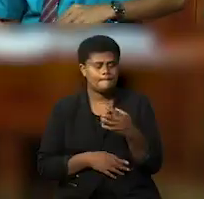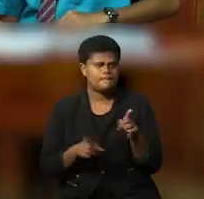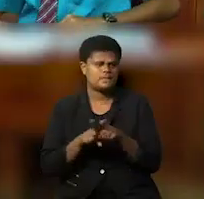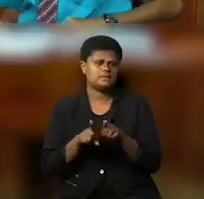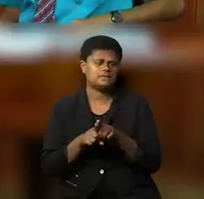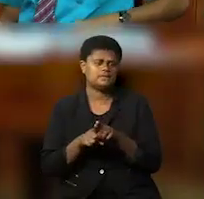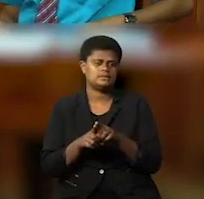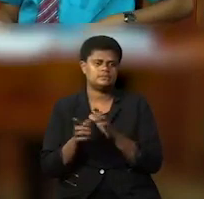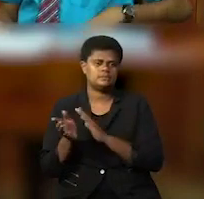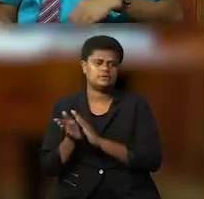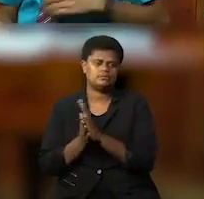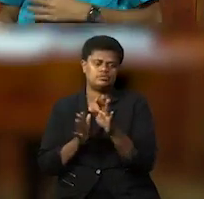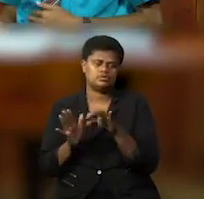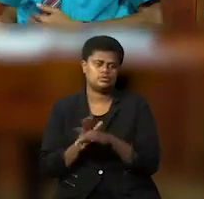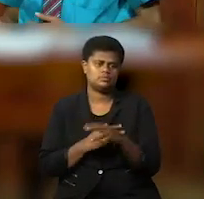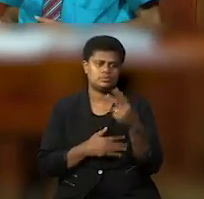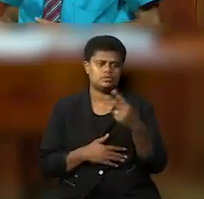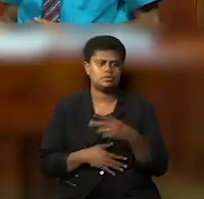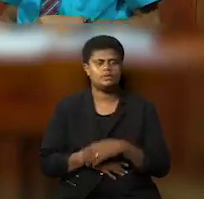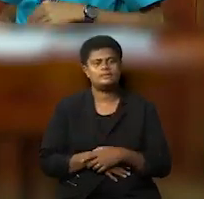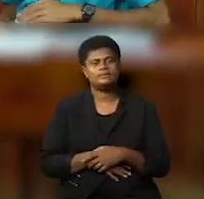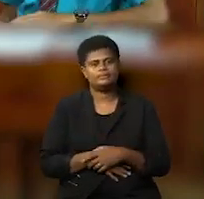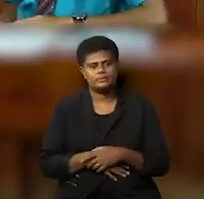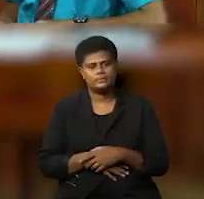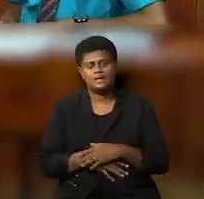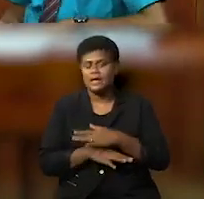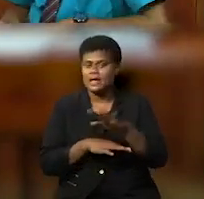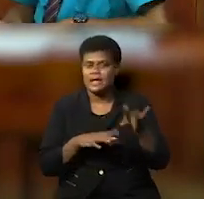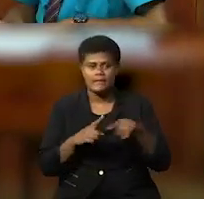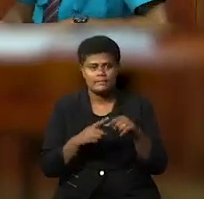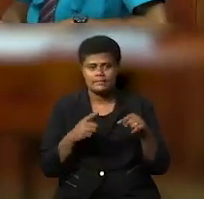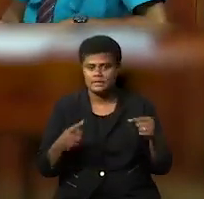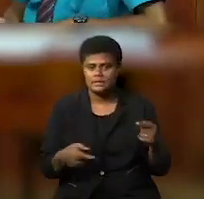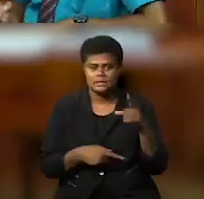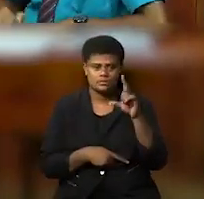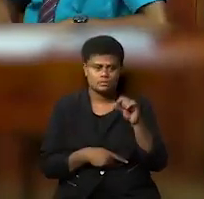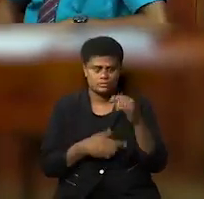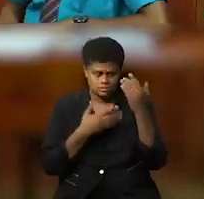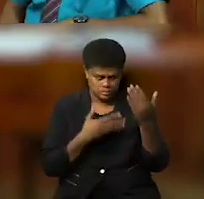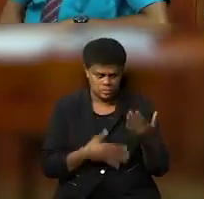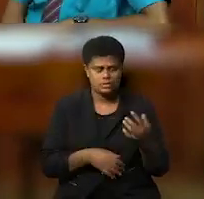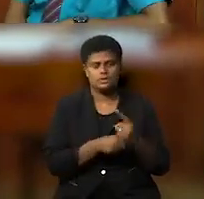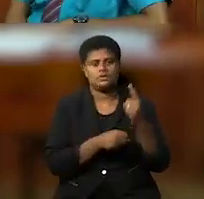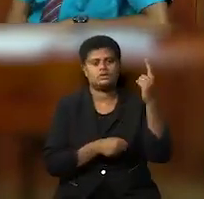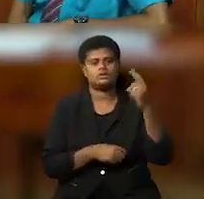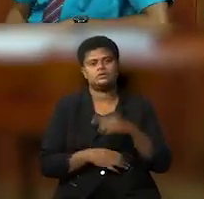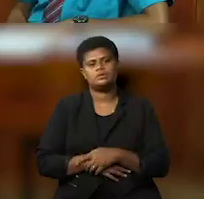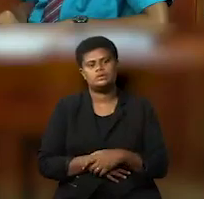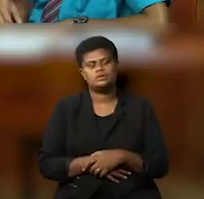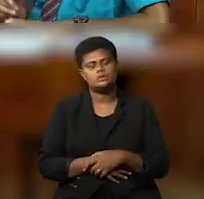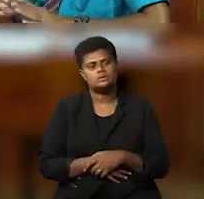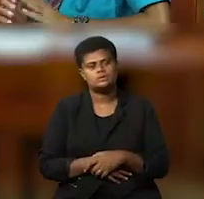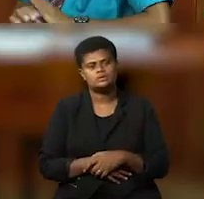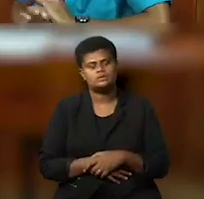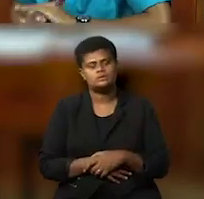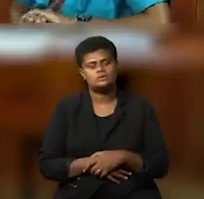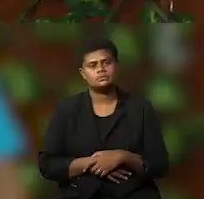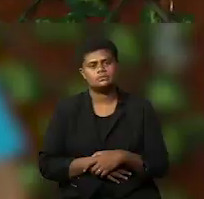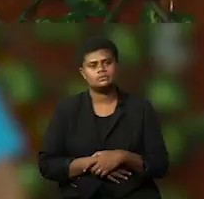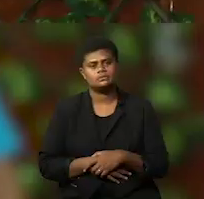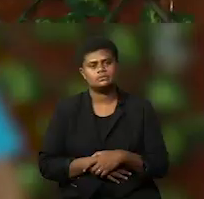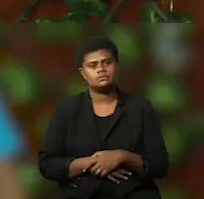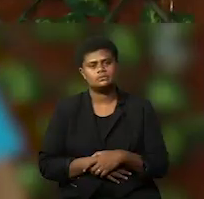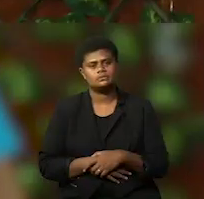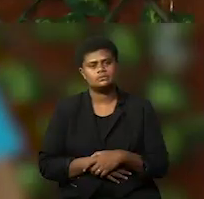like Hebrews chapter 12. Just fix your eyes on Jesus. And everything that you do is for the honor of God. Amen. Yes. Amen. Thank you for